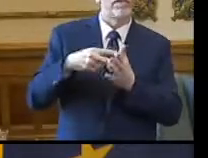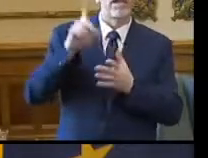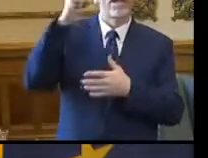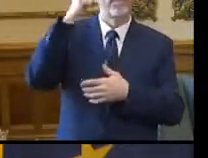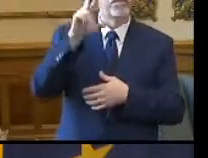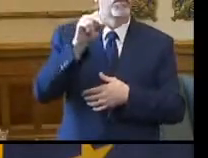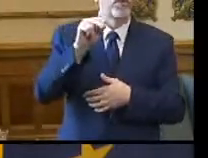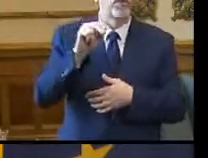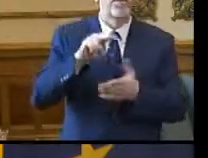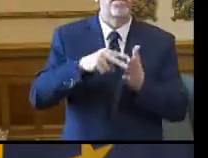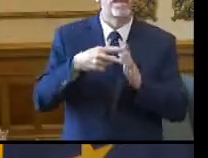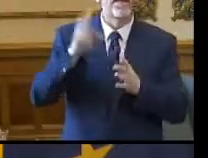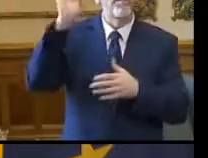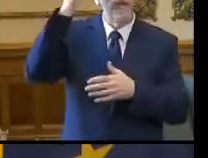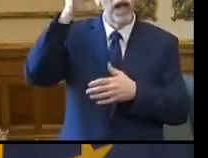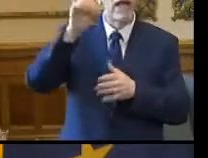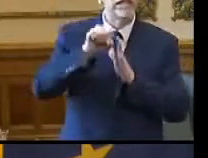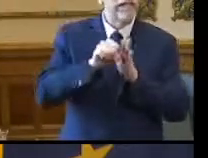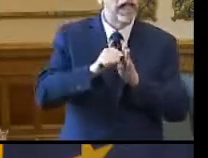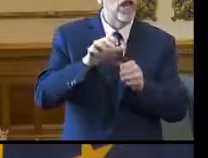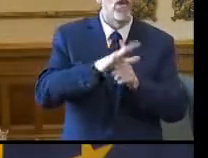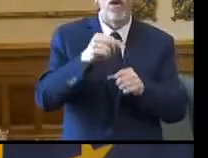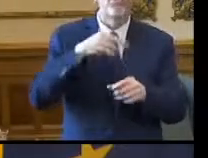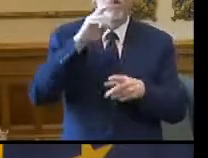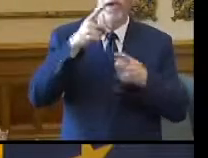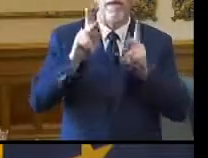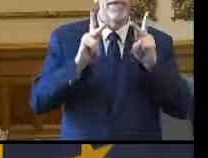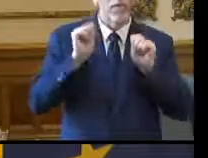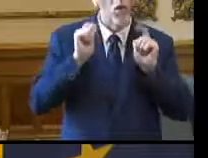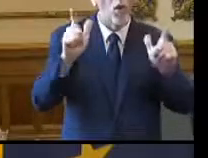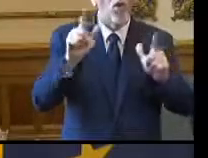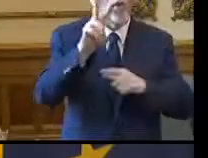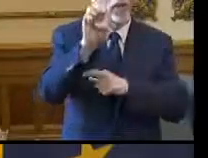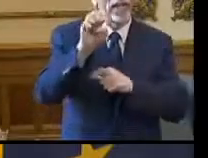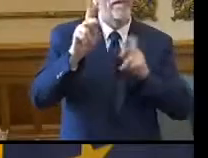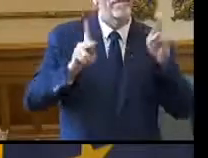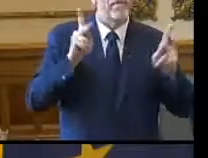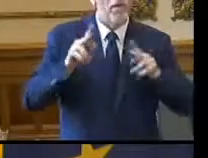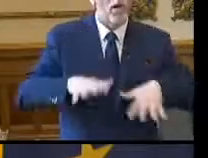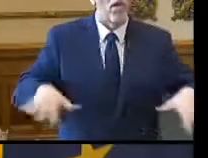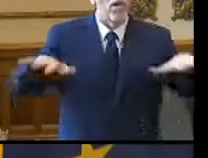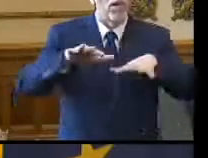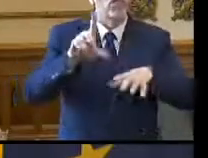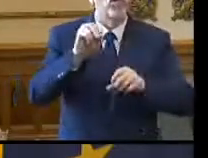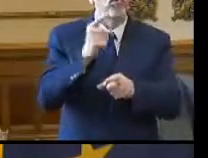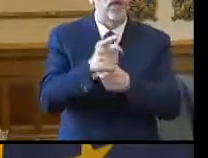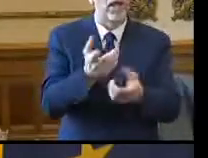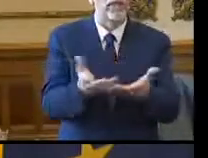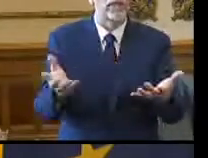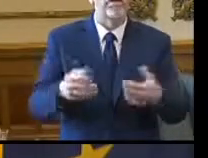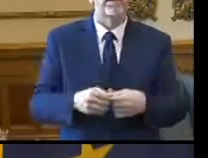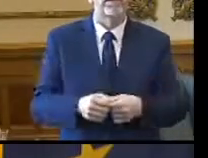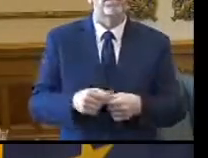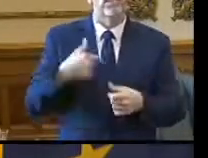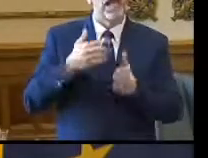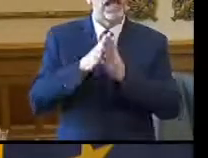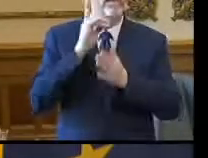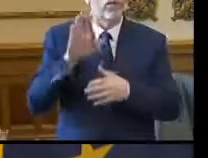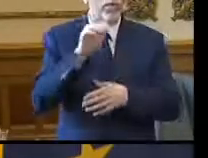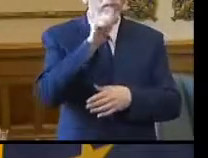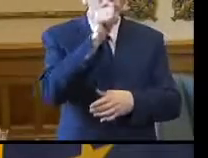government or local government or the federal government. I'm talking about all of us, we, the people. And we ask for your